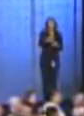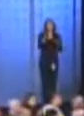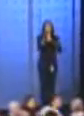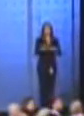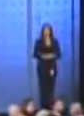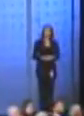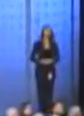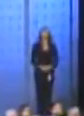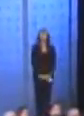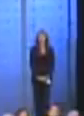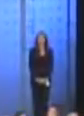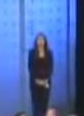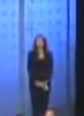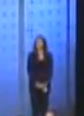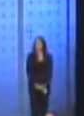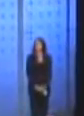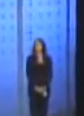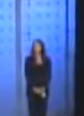thank you?